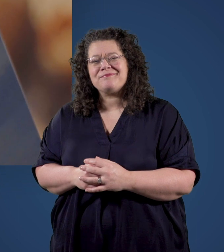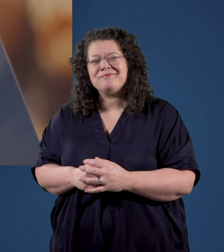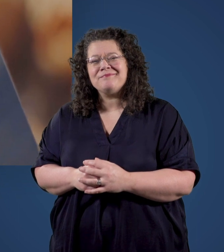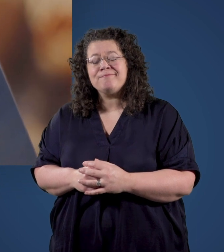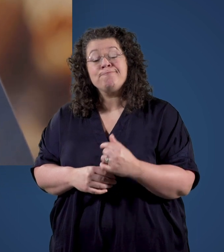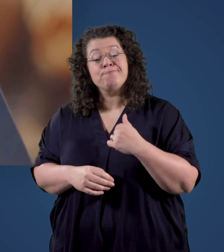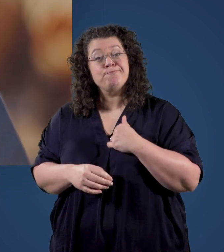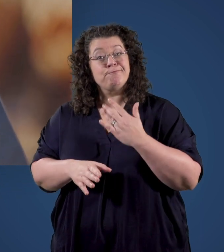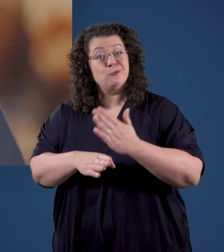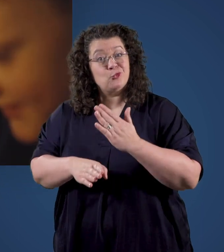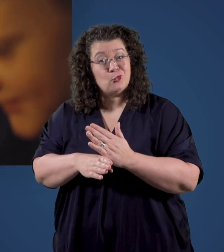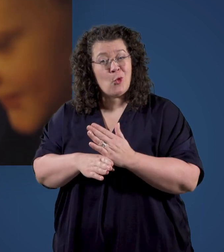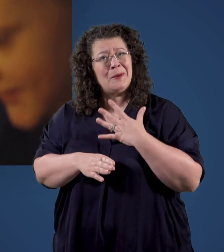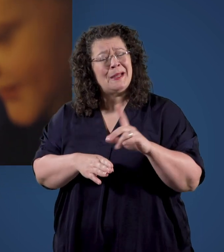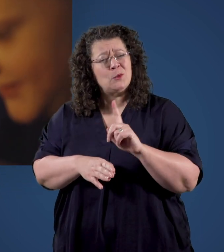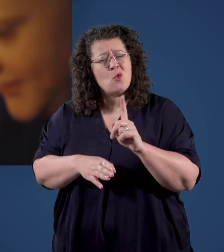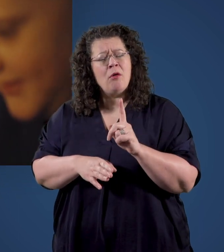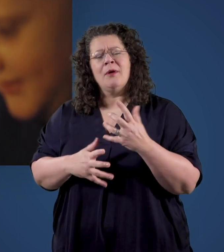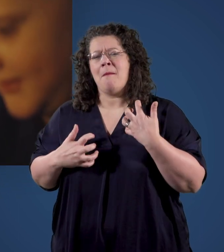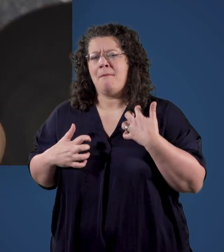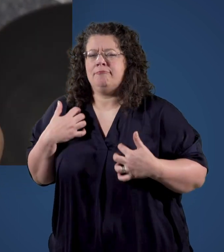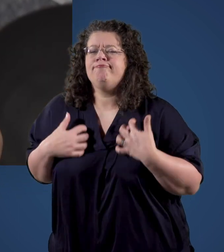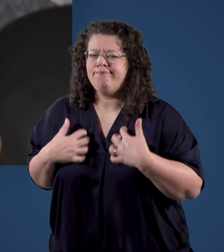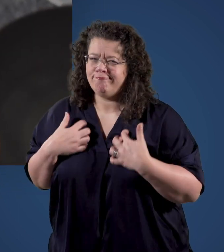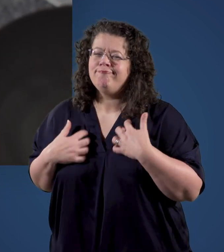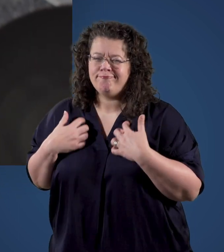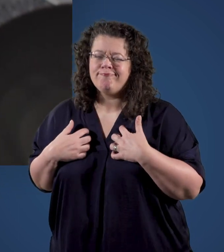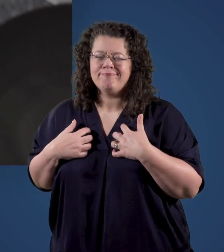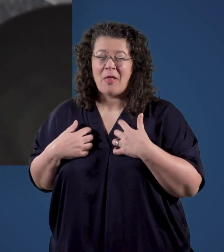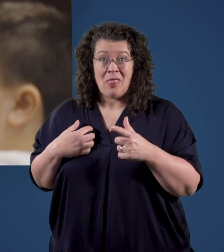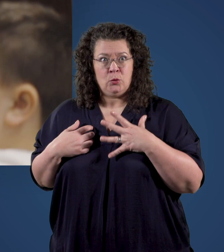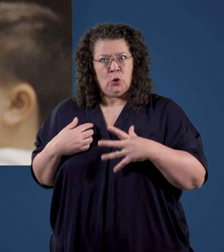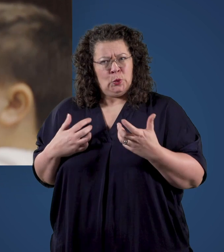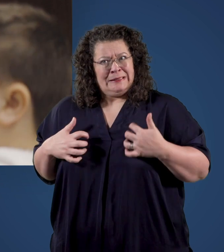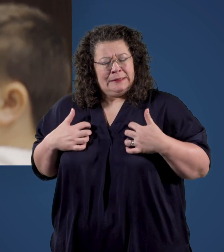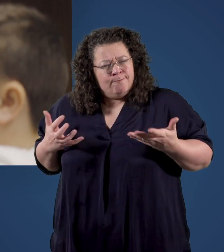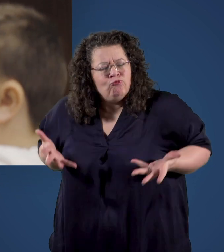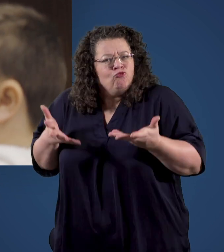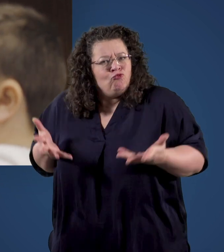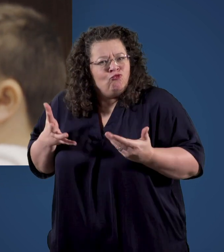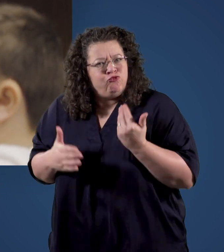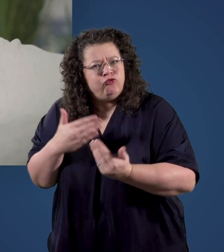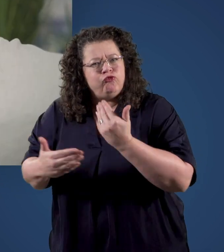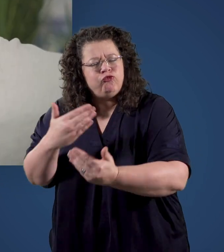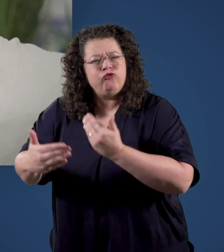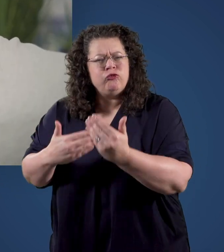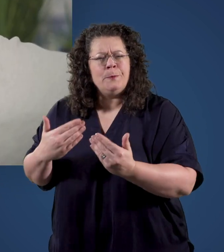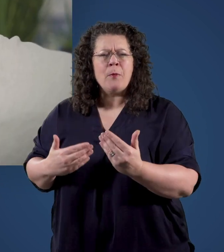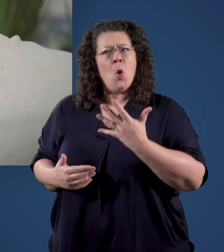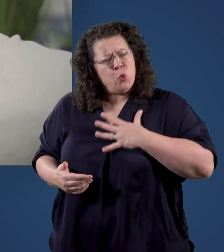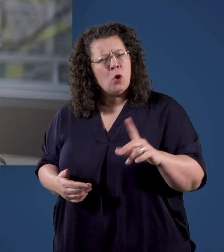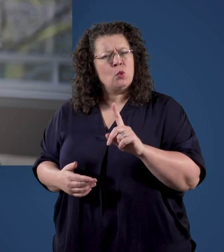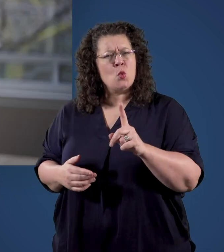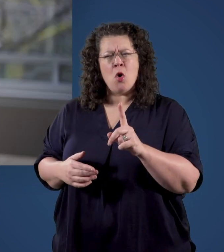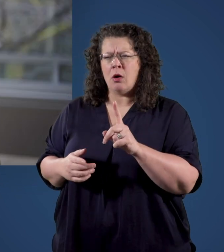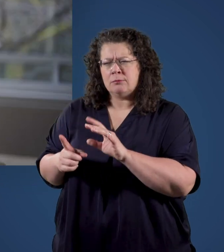right? Passion is possibly the most important thing when you work in this sector, because this is what takes you forward. Because